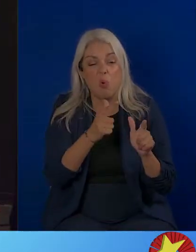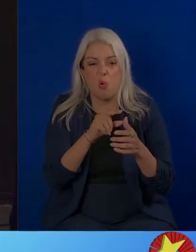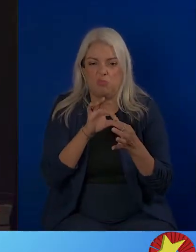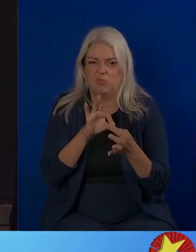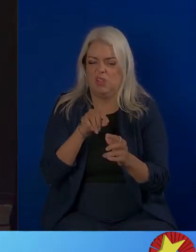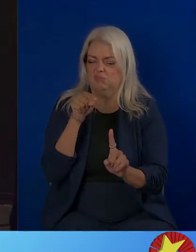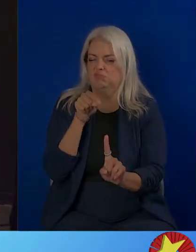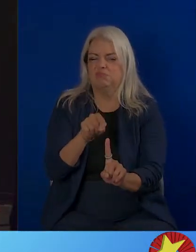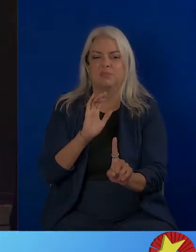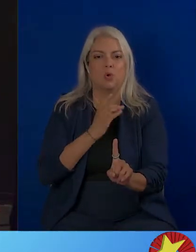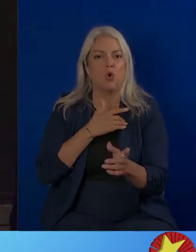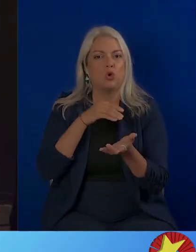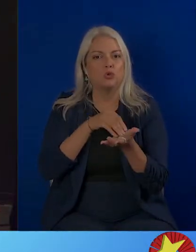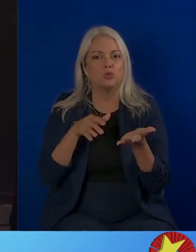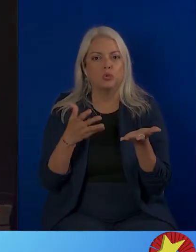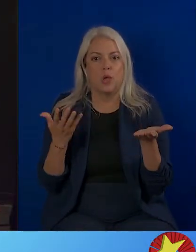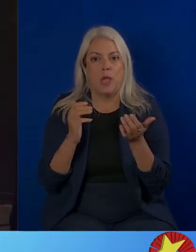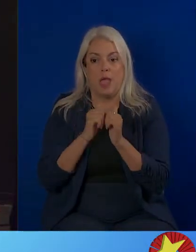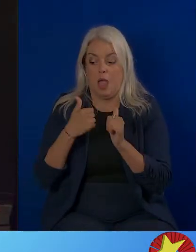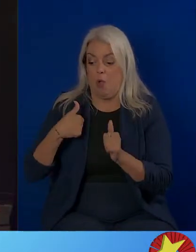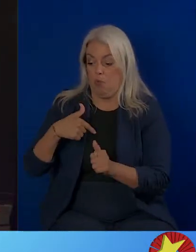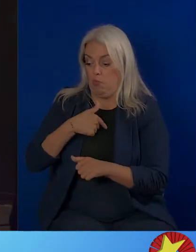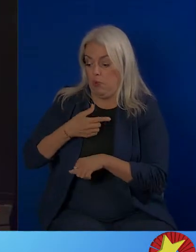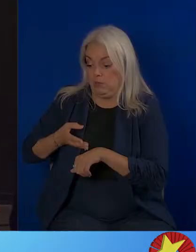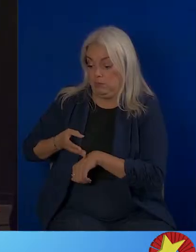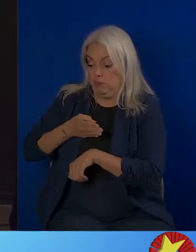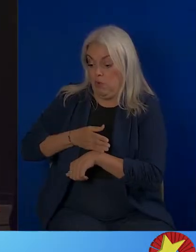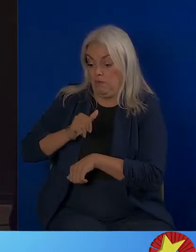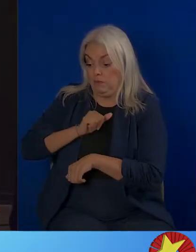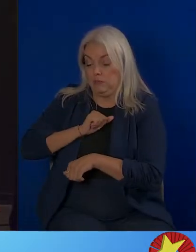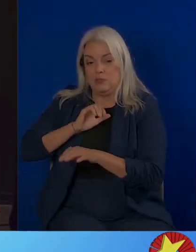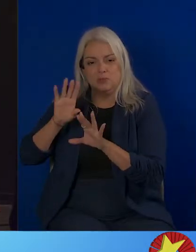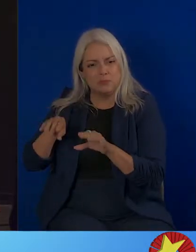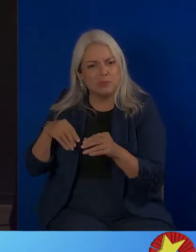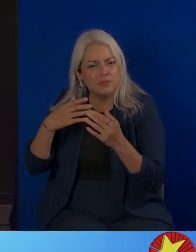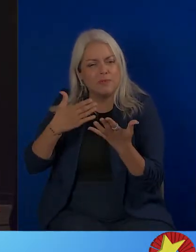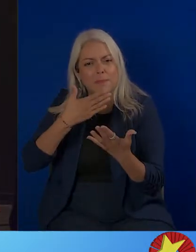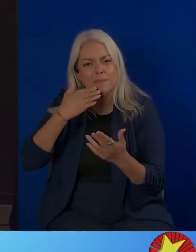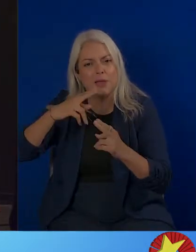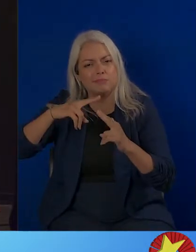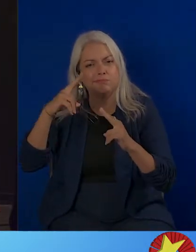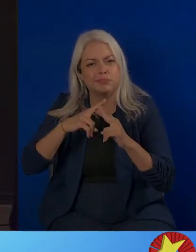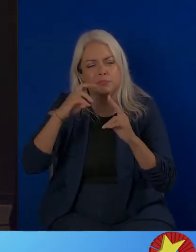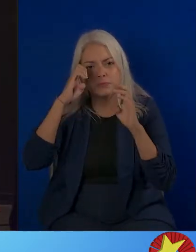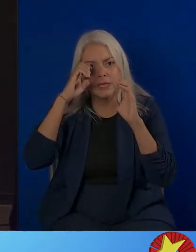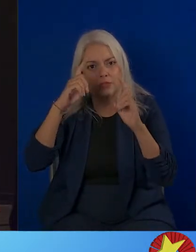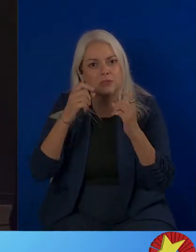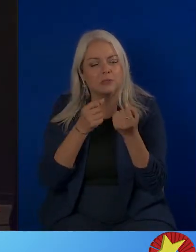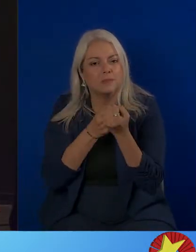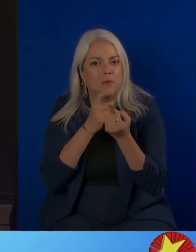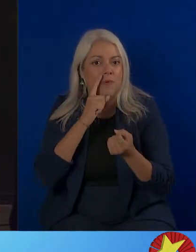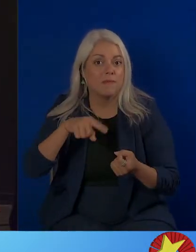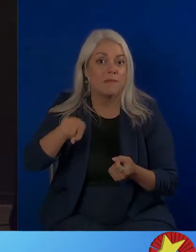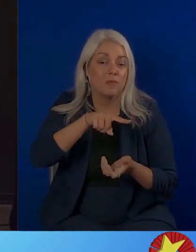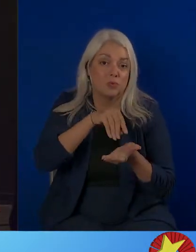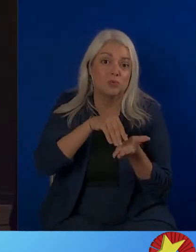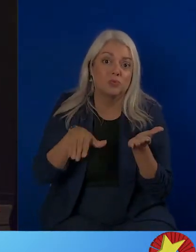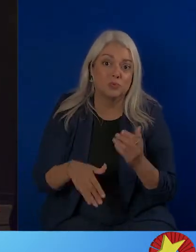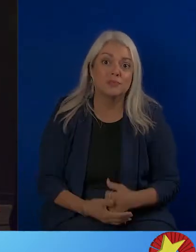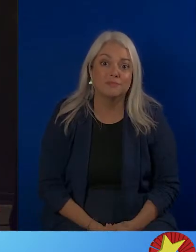students. What we need to do to provide the best possible education and supports for them,